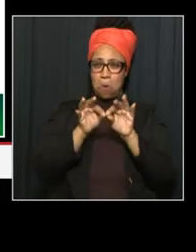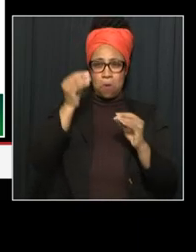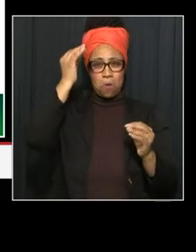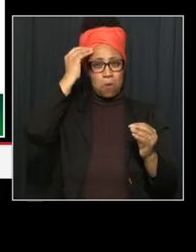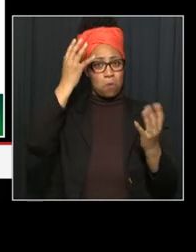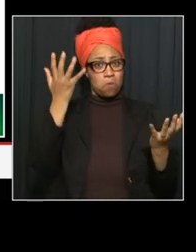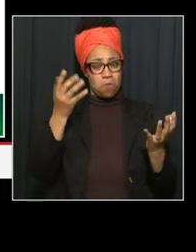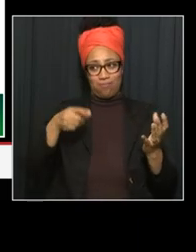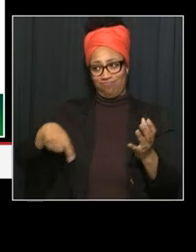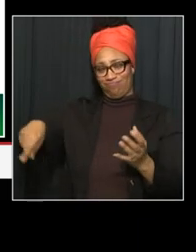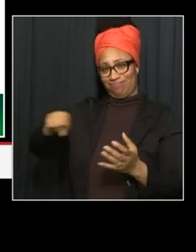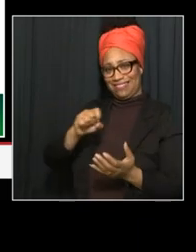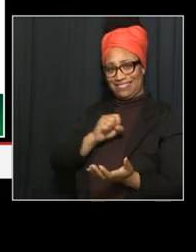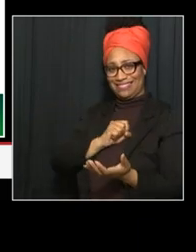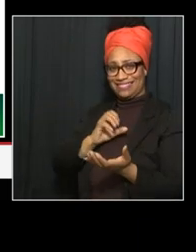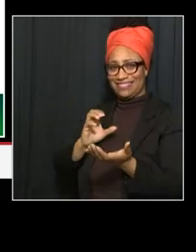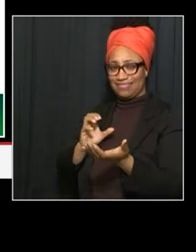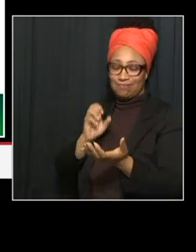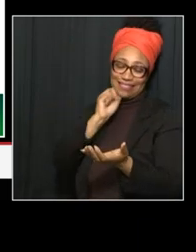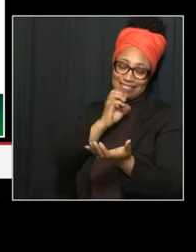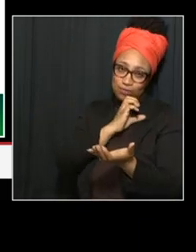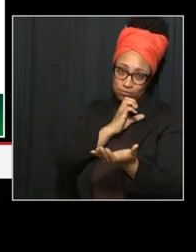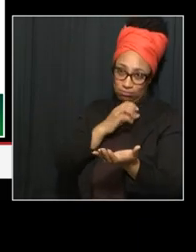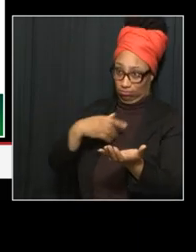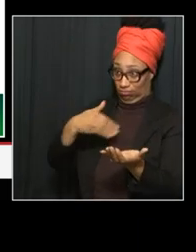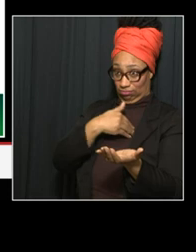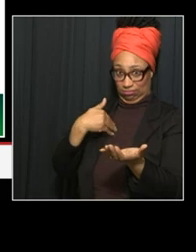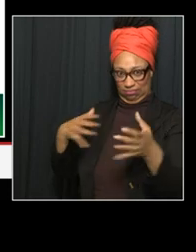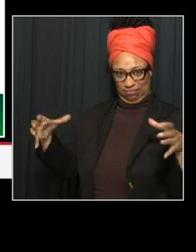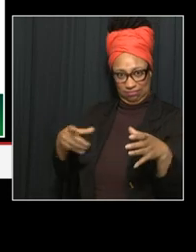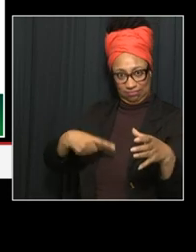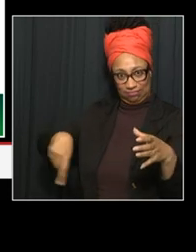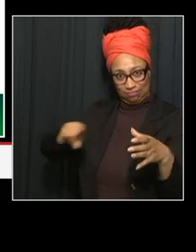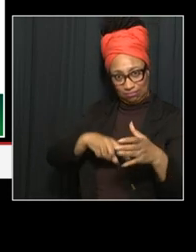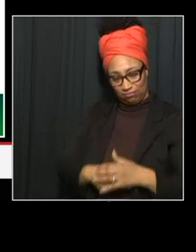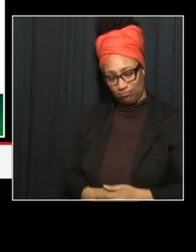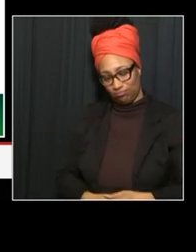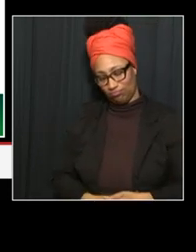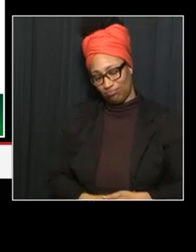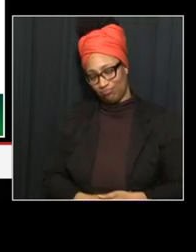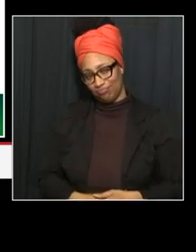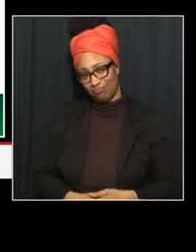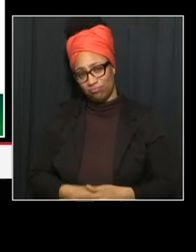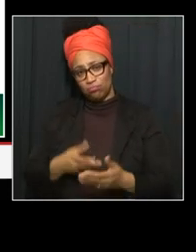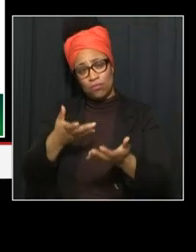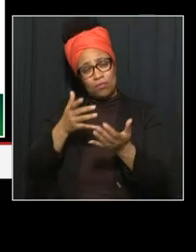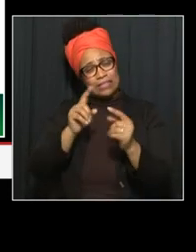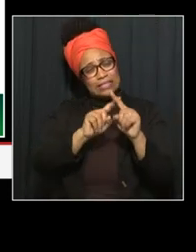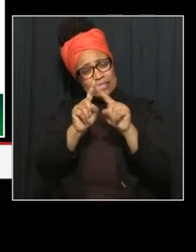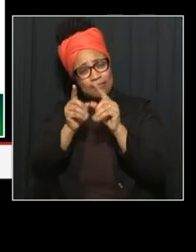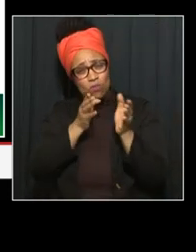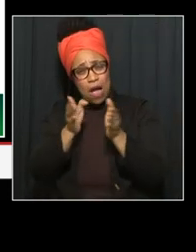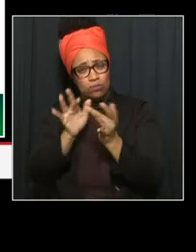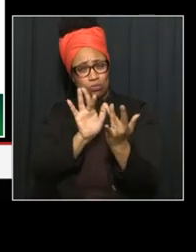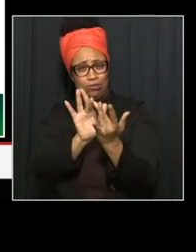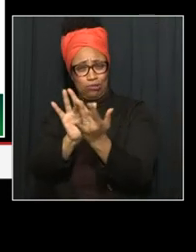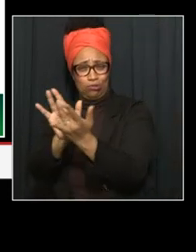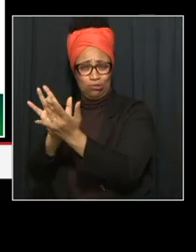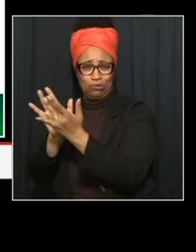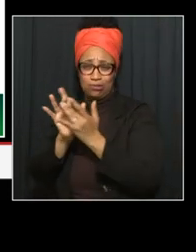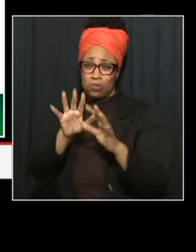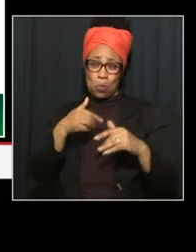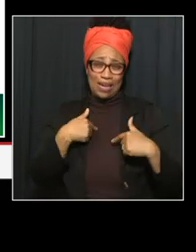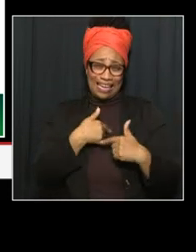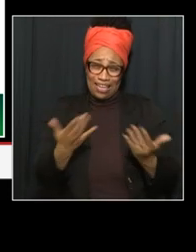on. We always want you to know that your presence matters. Your voices matter. And we truly appreciate